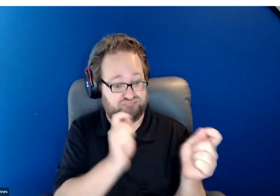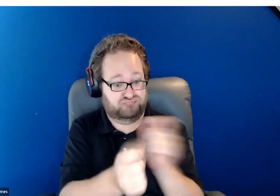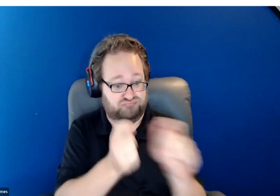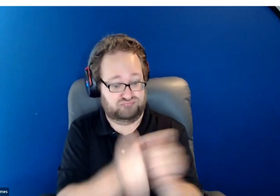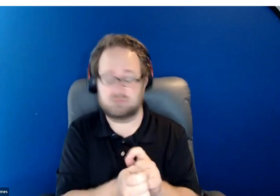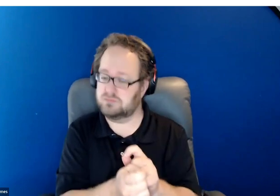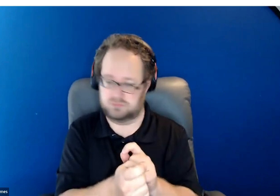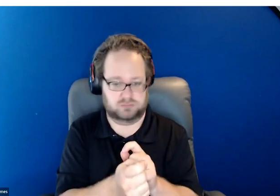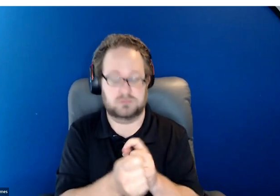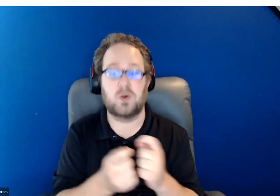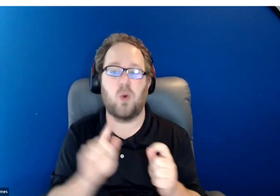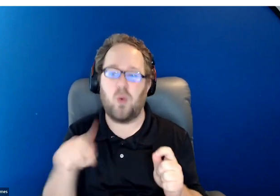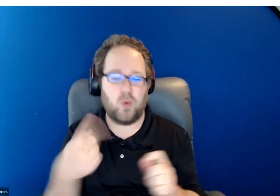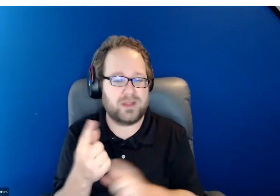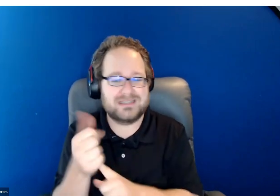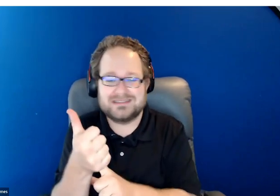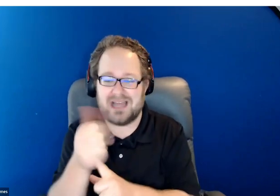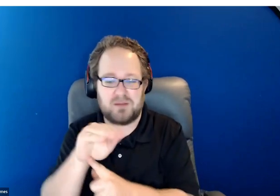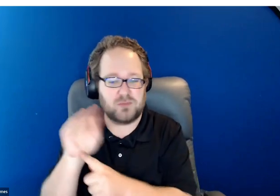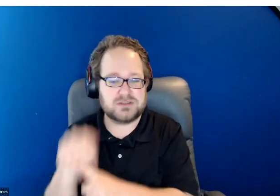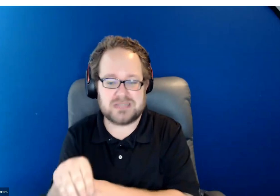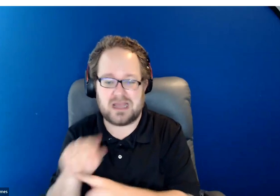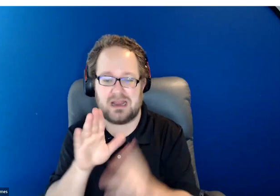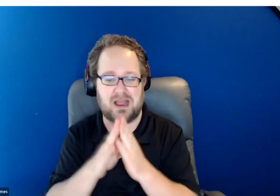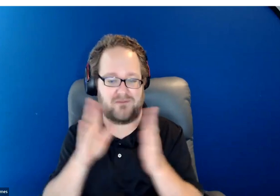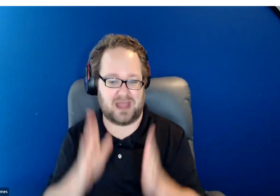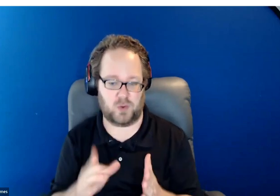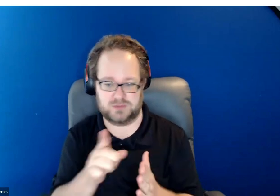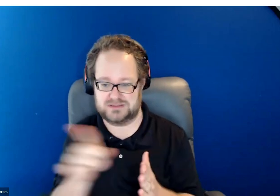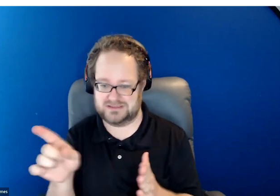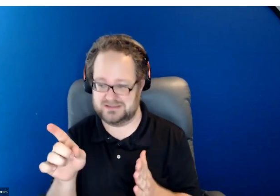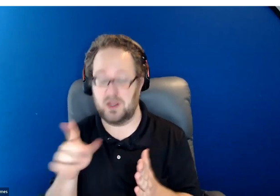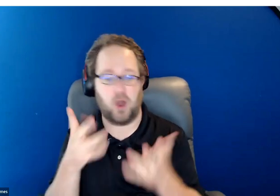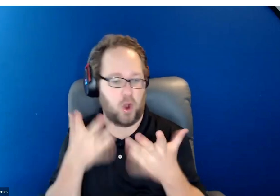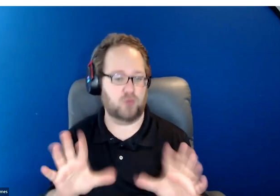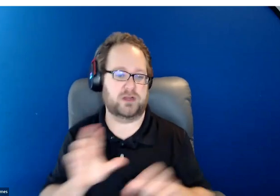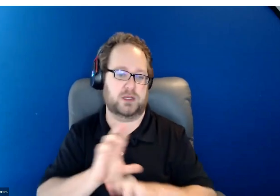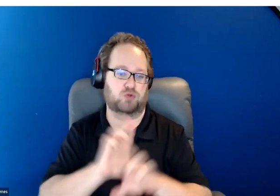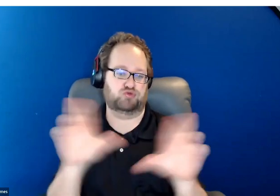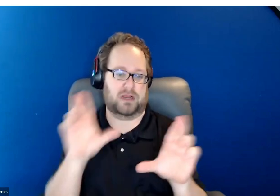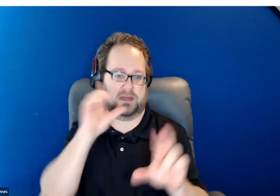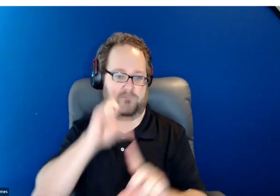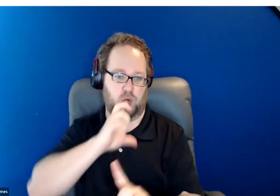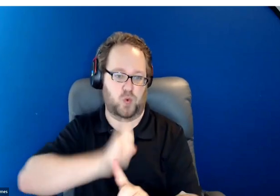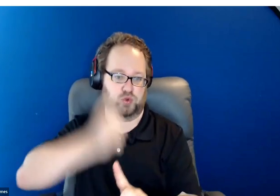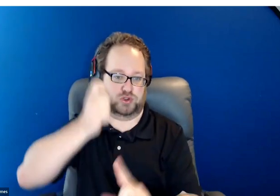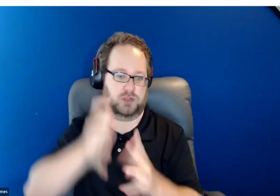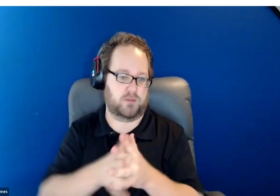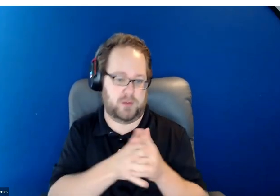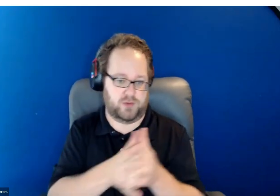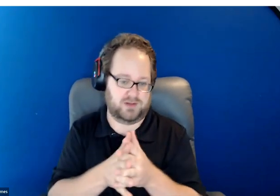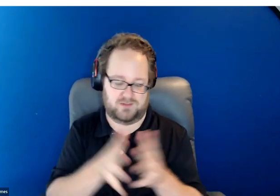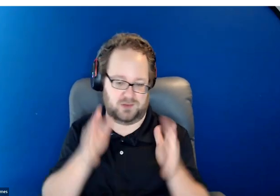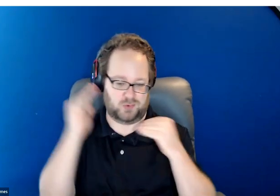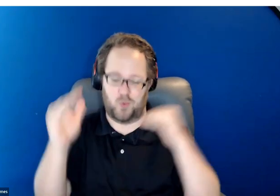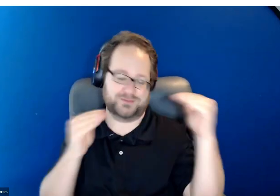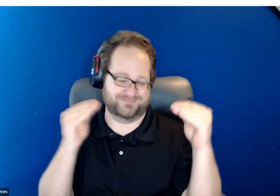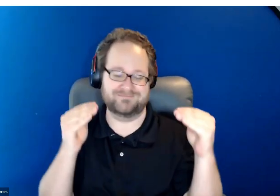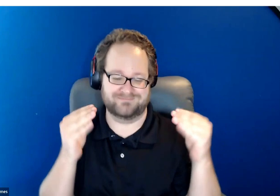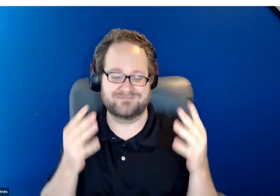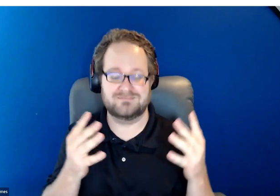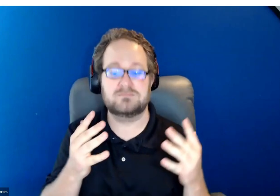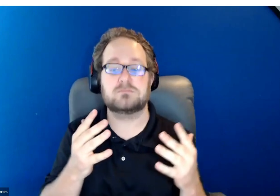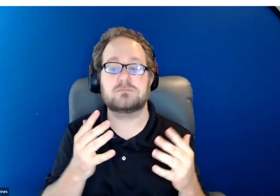ready. Almost 20% of US households include someone with an accessibility need, yet 40% of